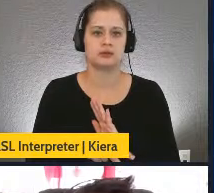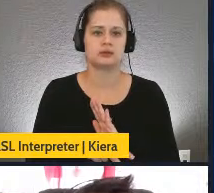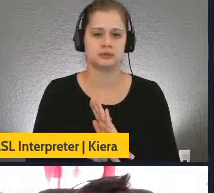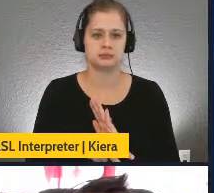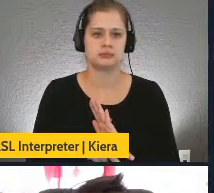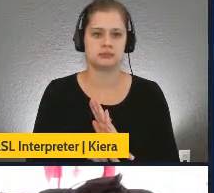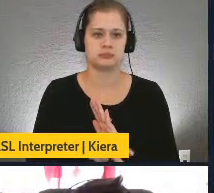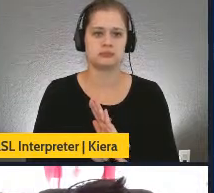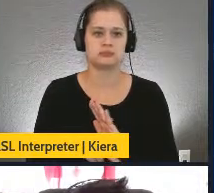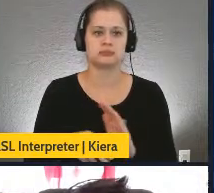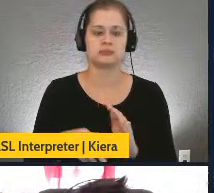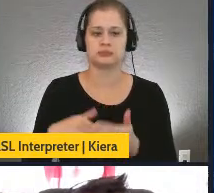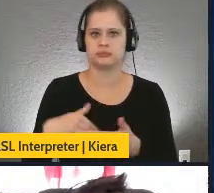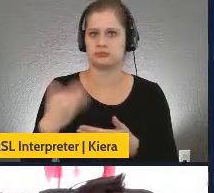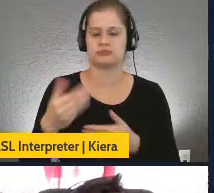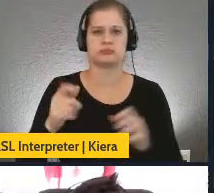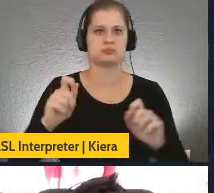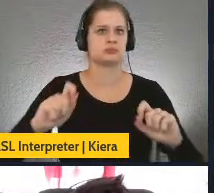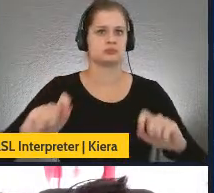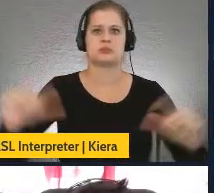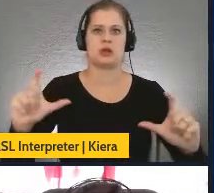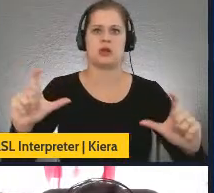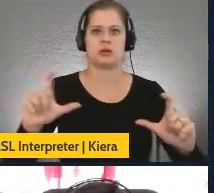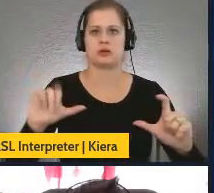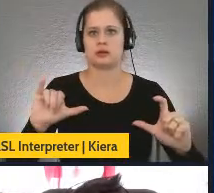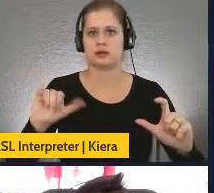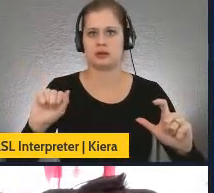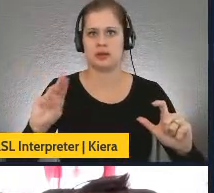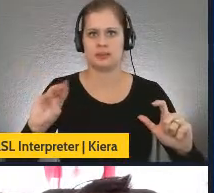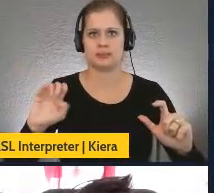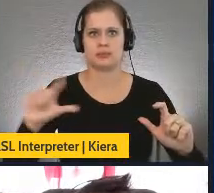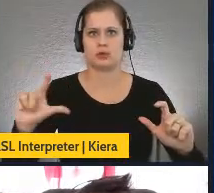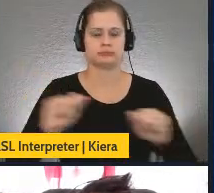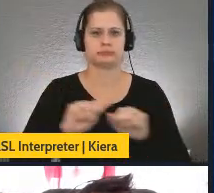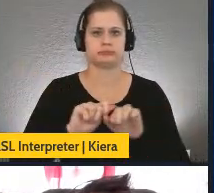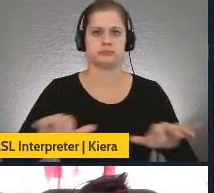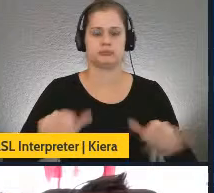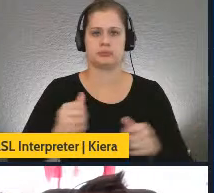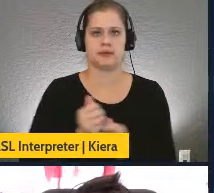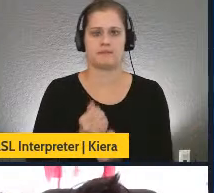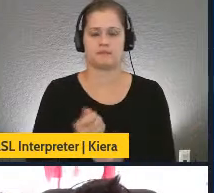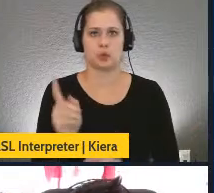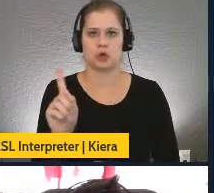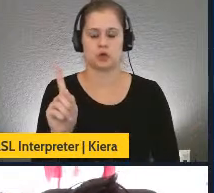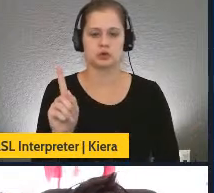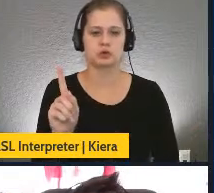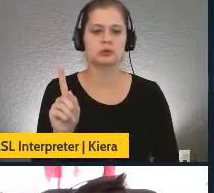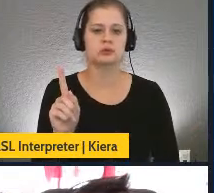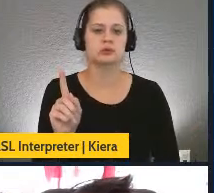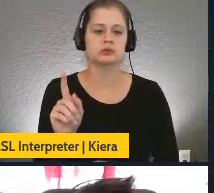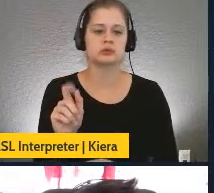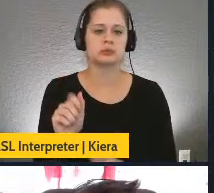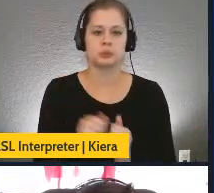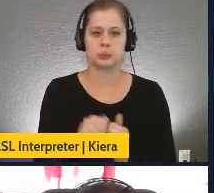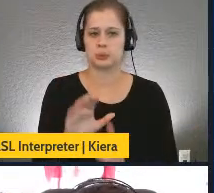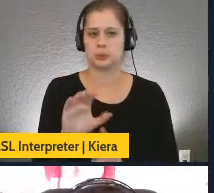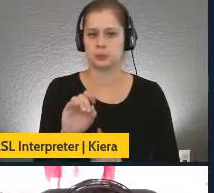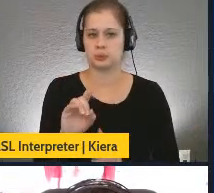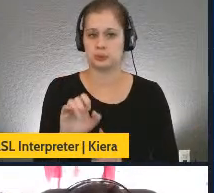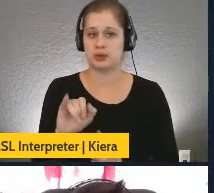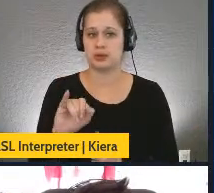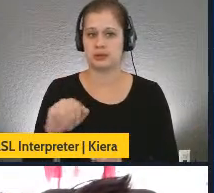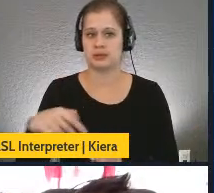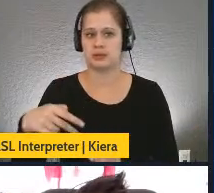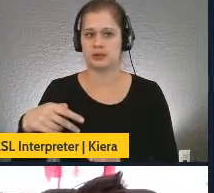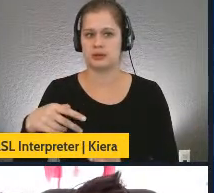are giant block of YAML that are spread everywhere with hard-coded IP ports. This